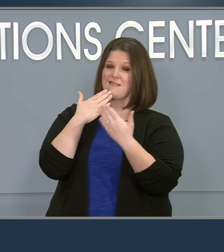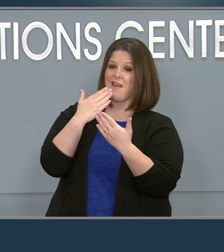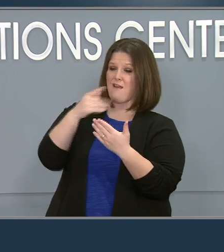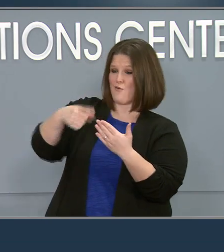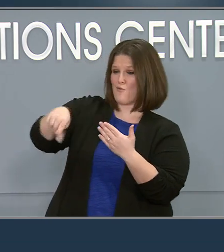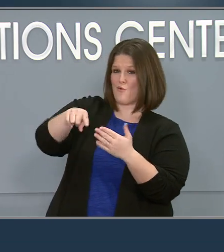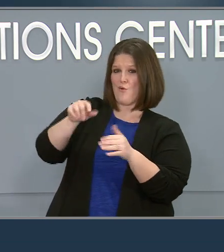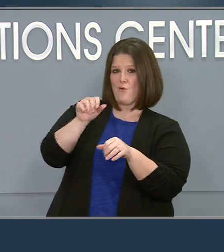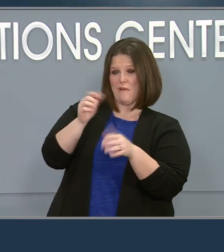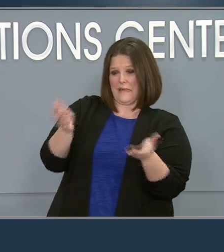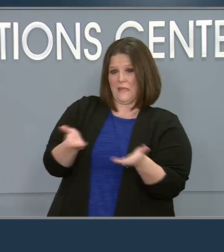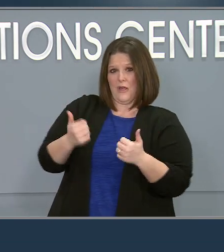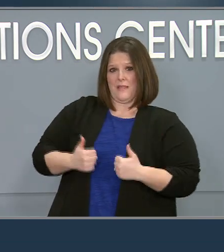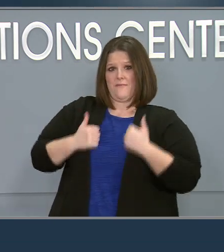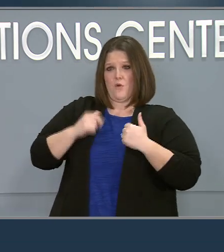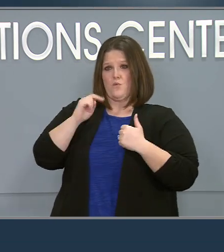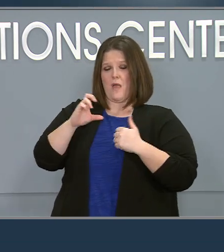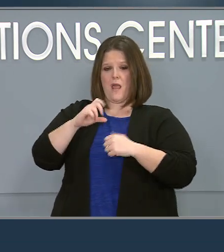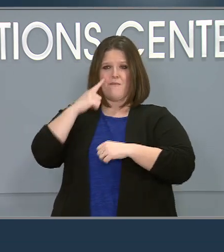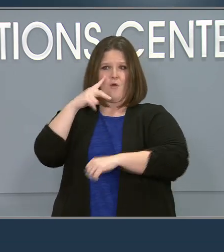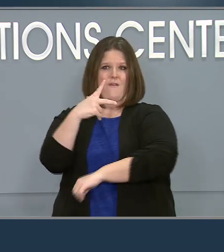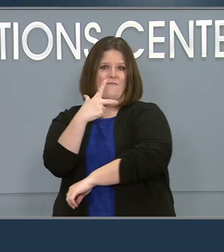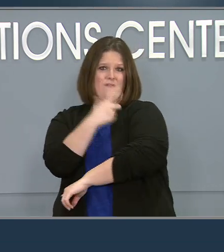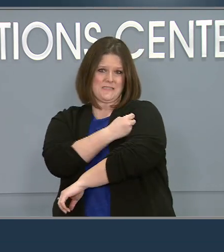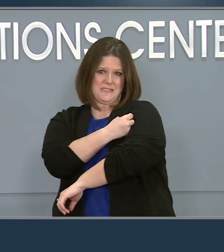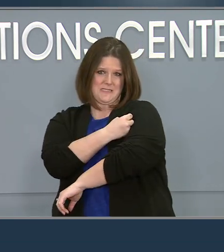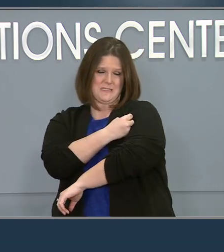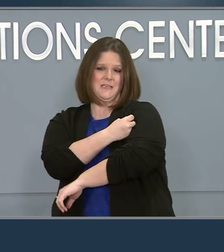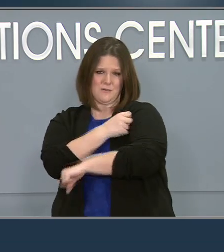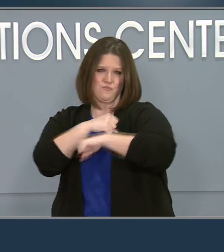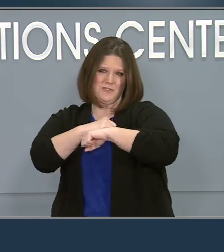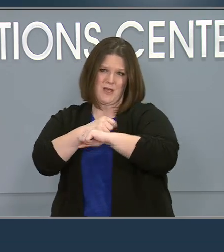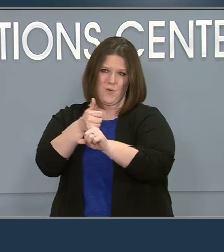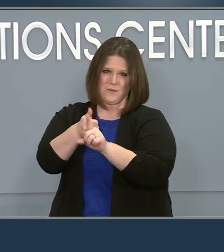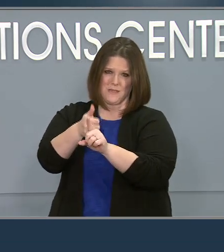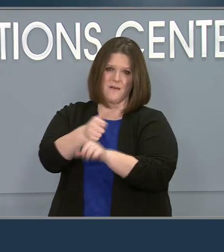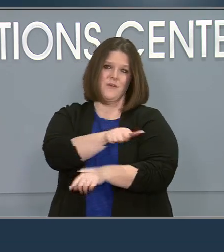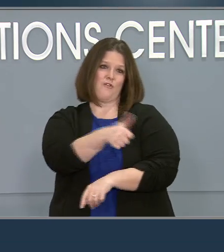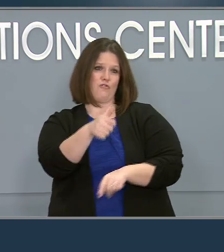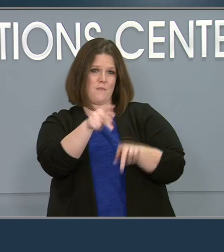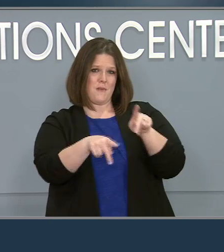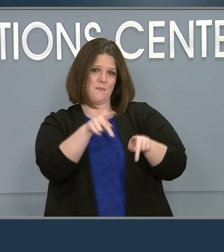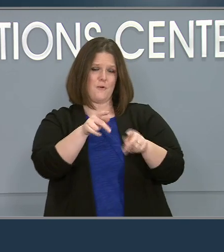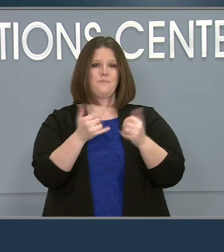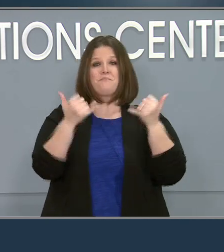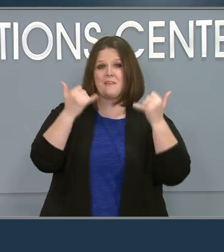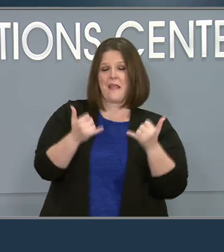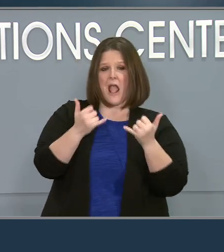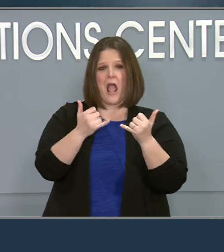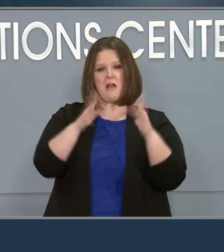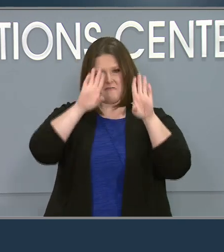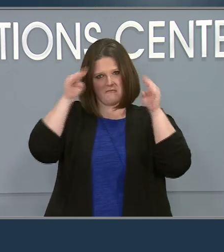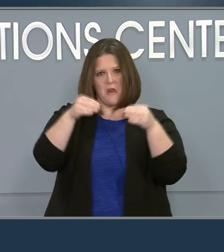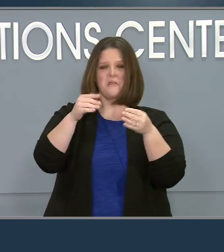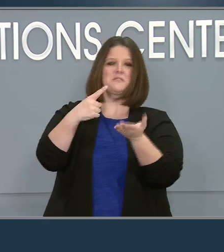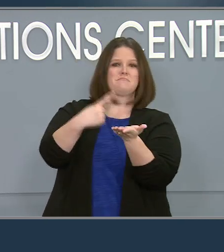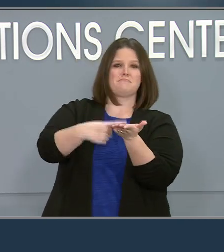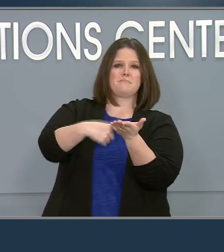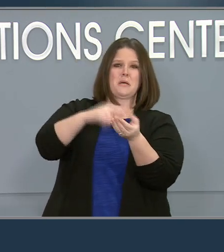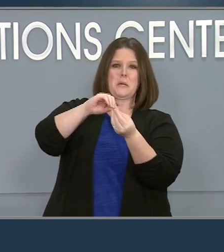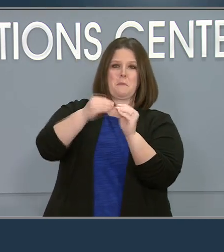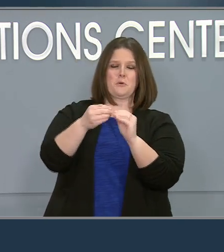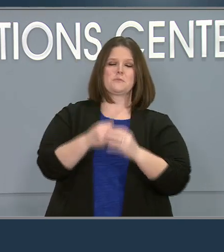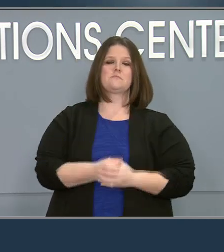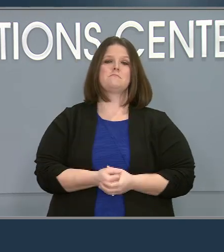protect themselves and others. Okay, let's dive into the data. This first graph looks at people who come to the